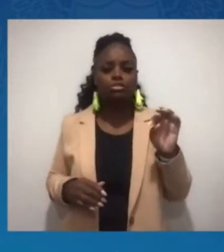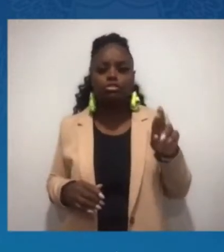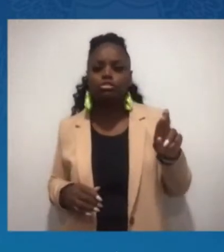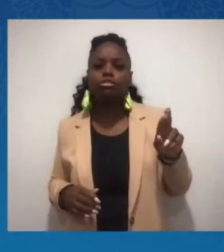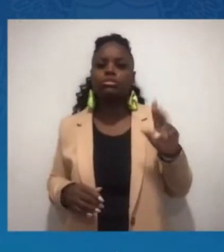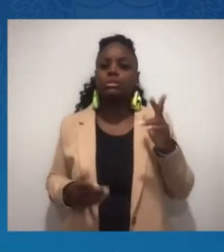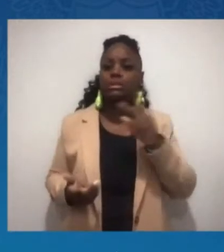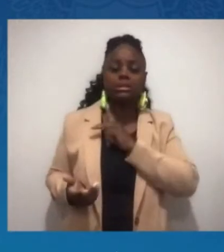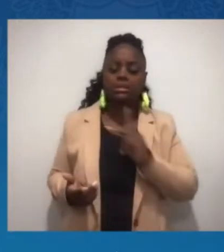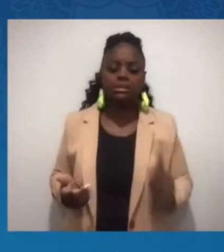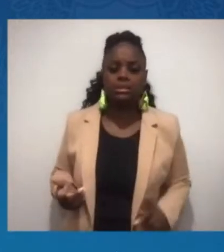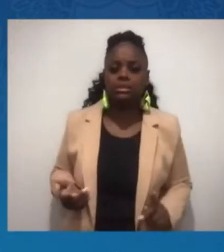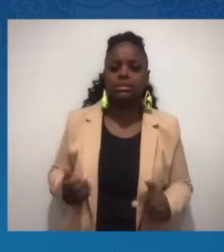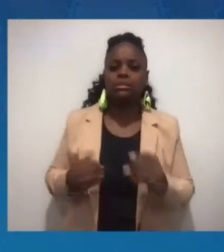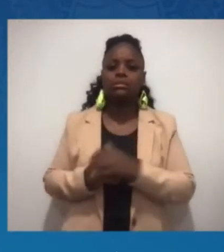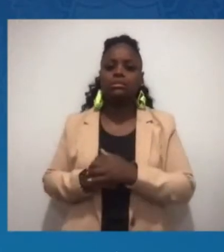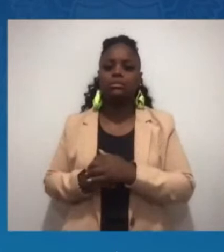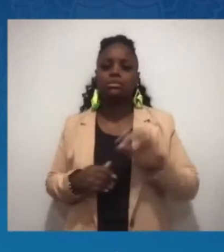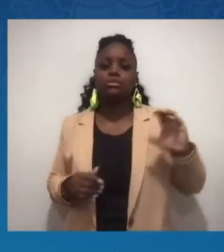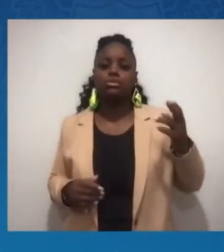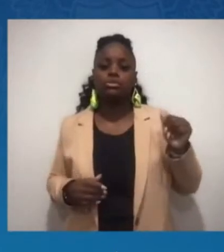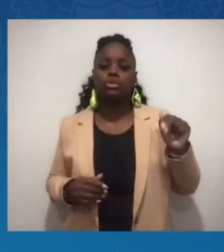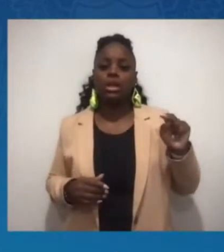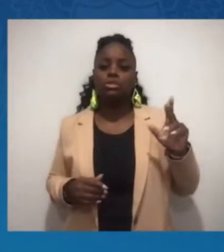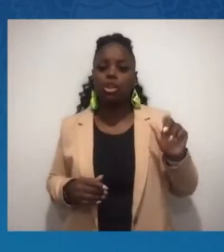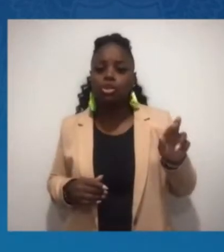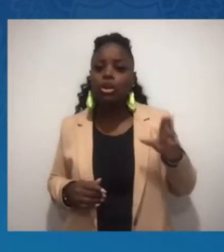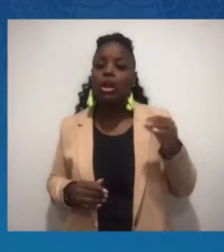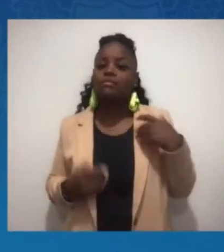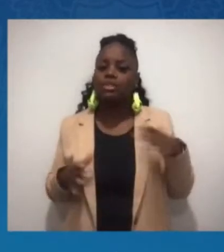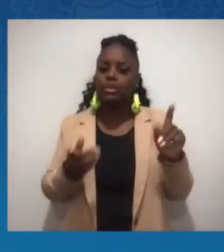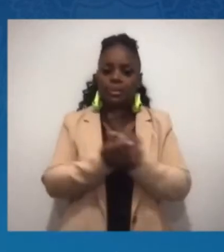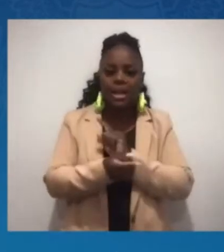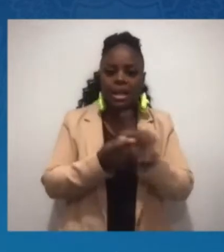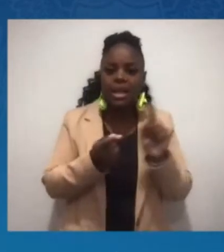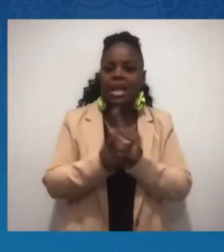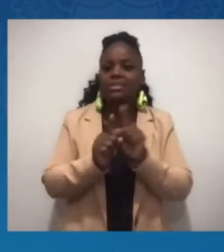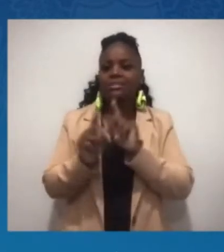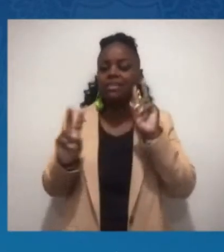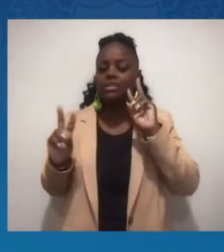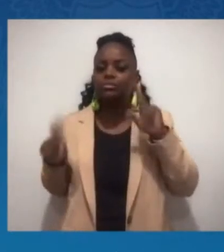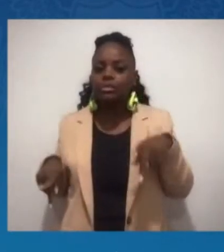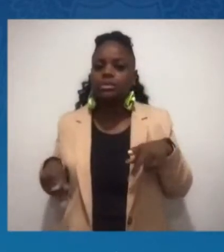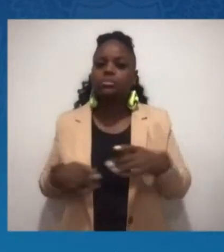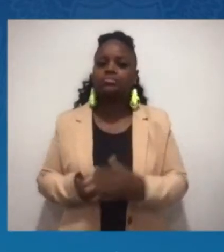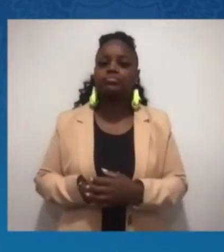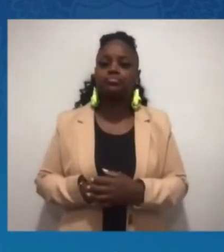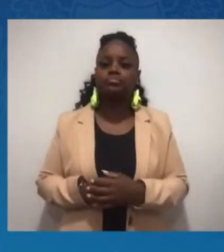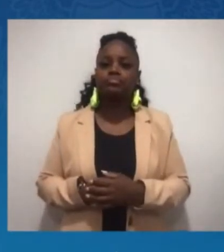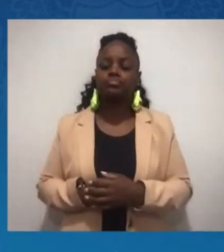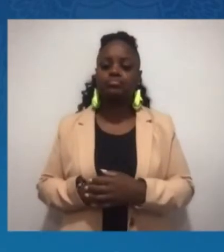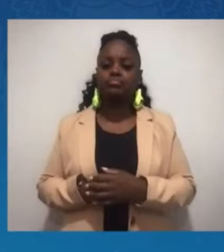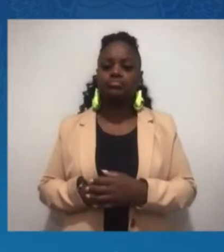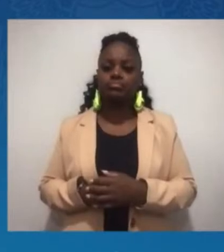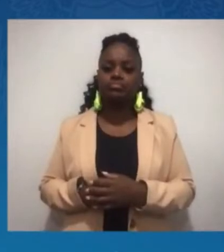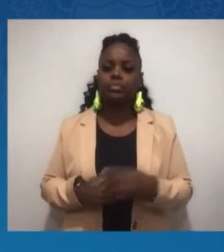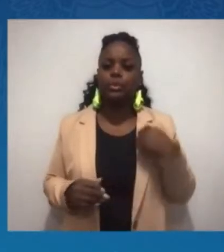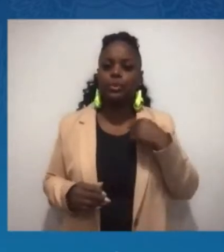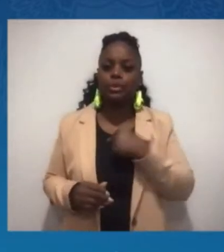And it's important to remember that when we, as representatives of the United States of America, walk into